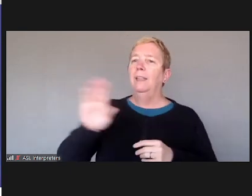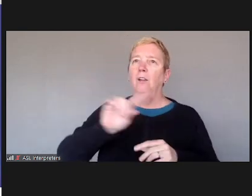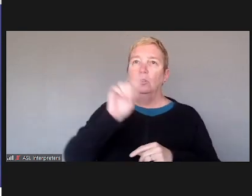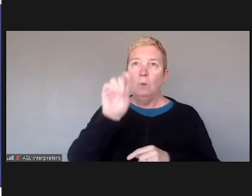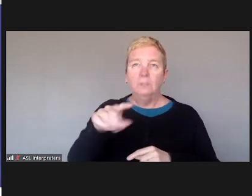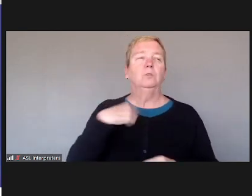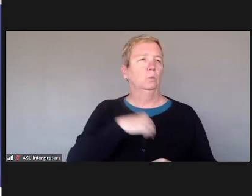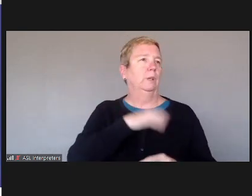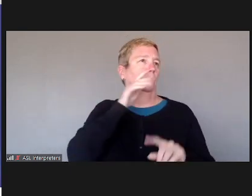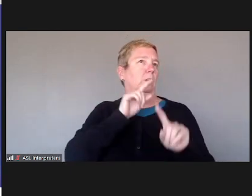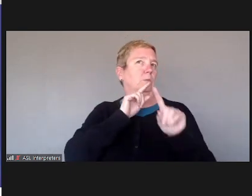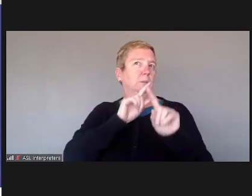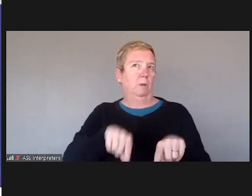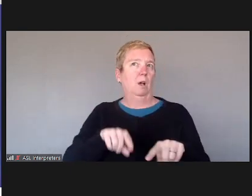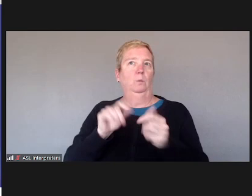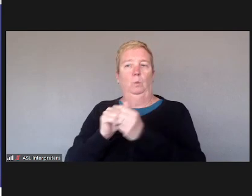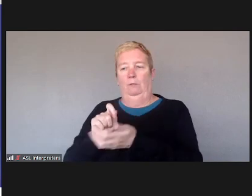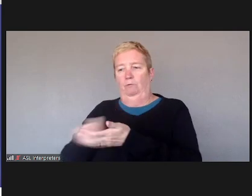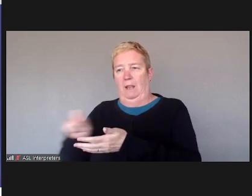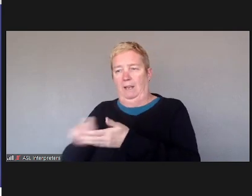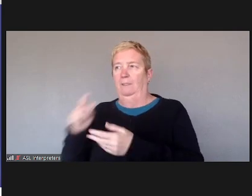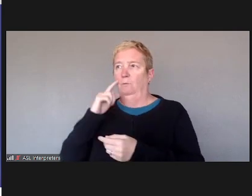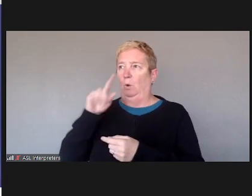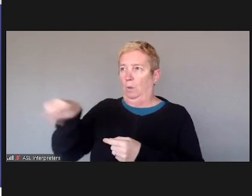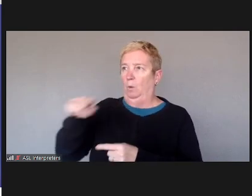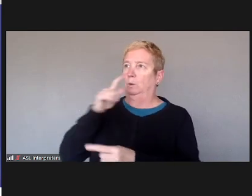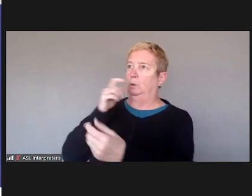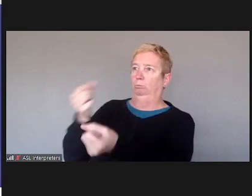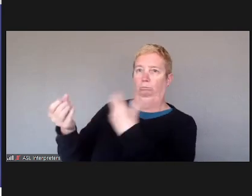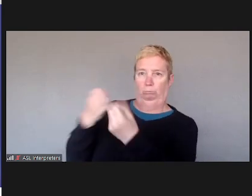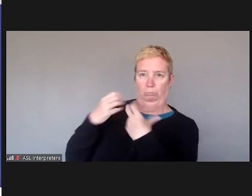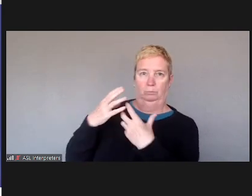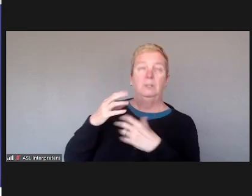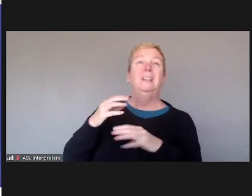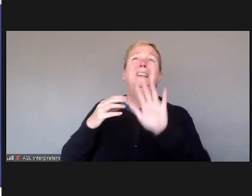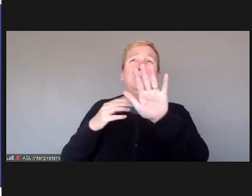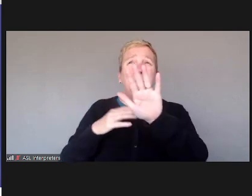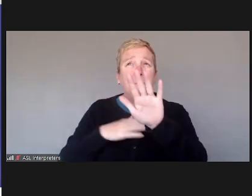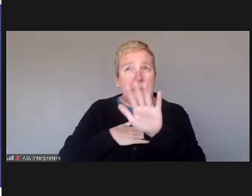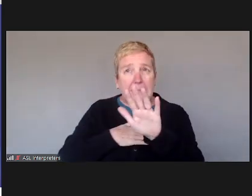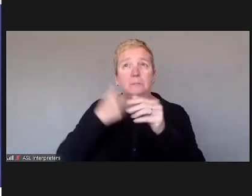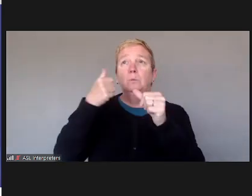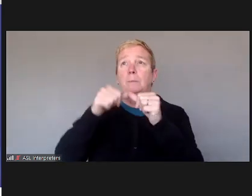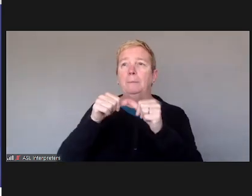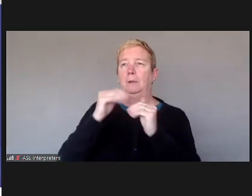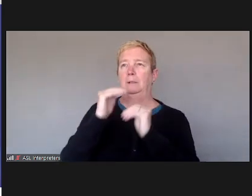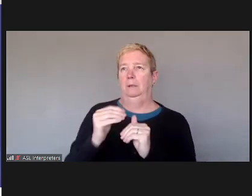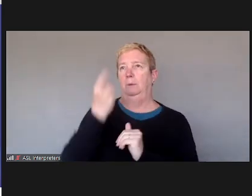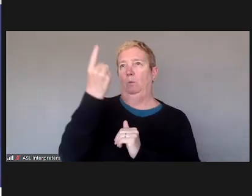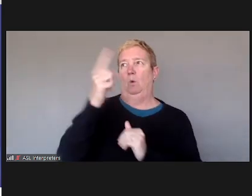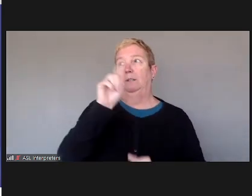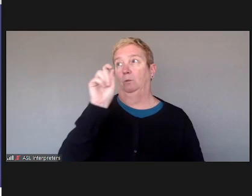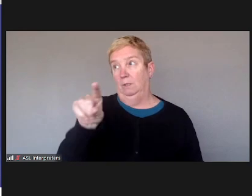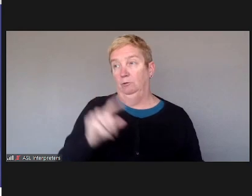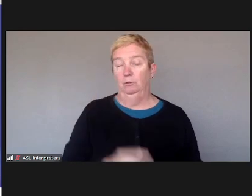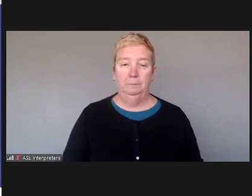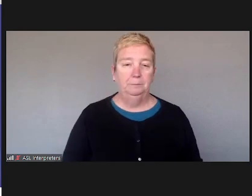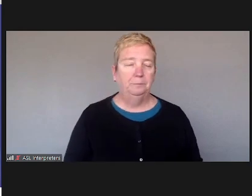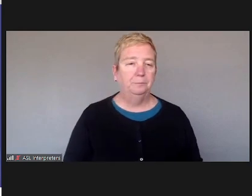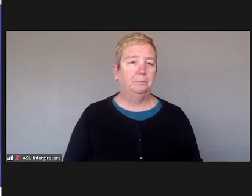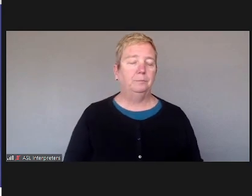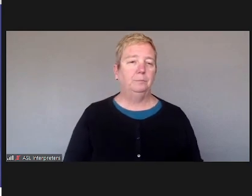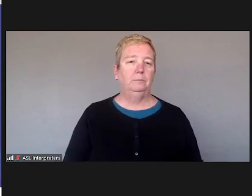writing. And we do ask that our media partners limit their questions to one this afternoon, and we'll